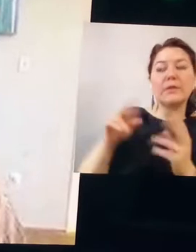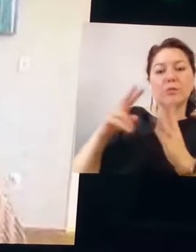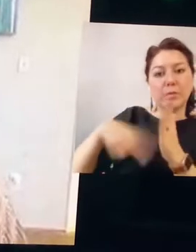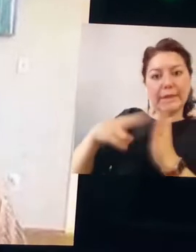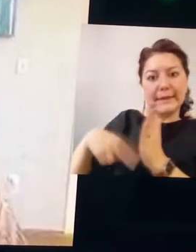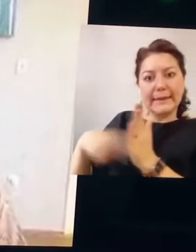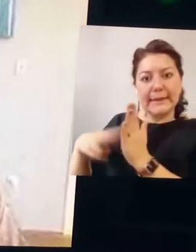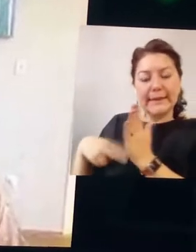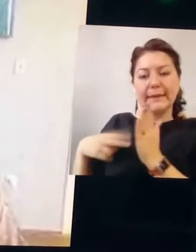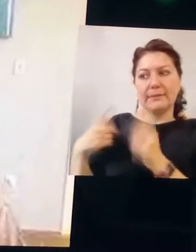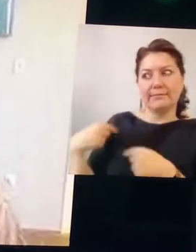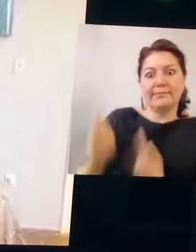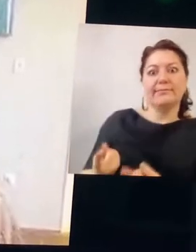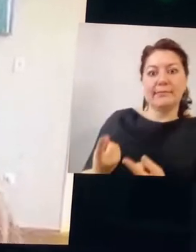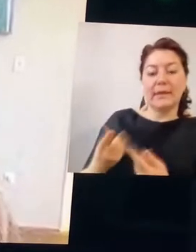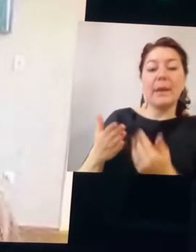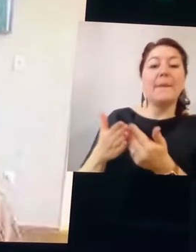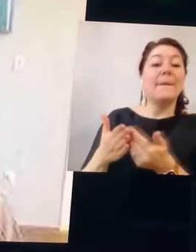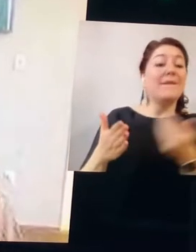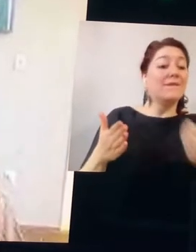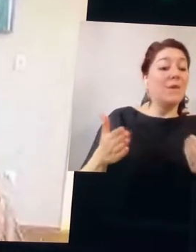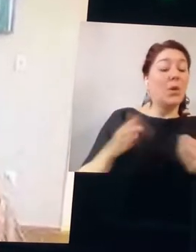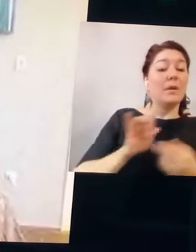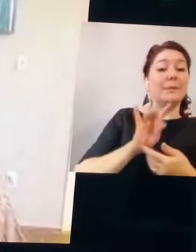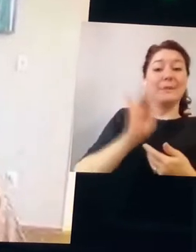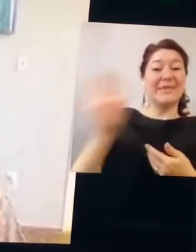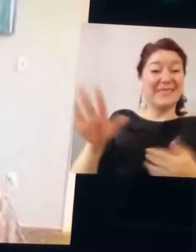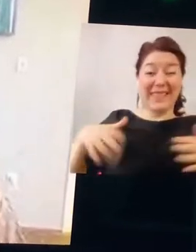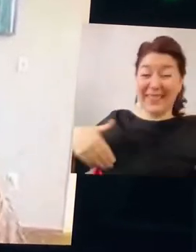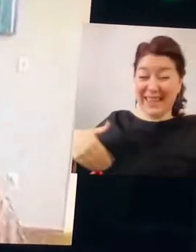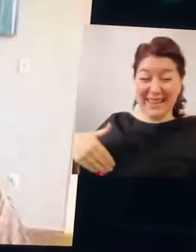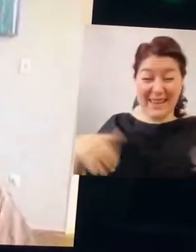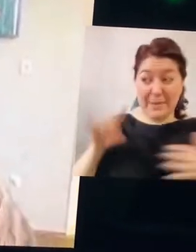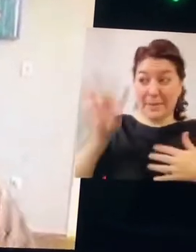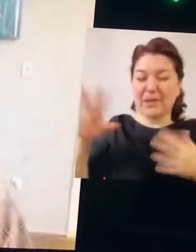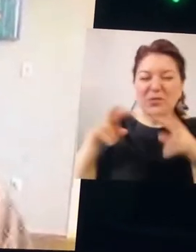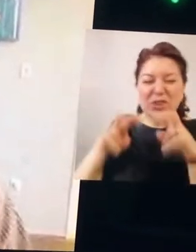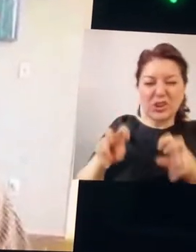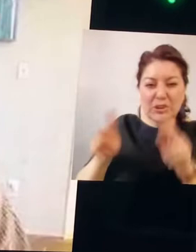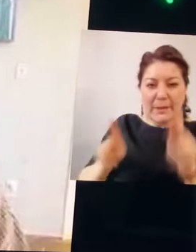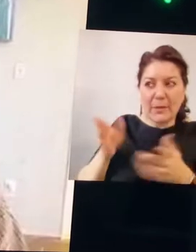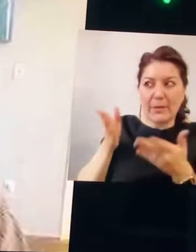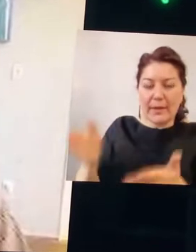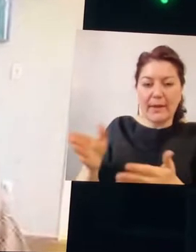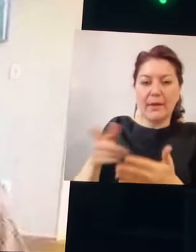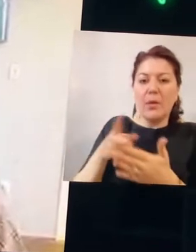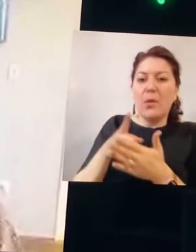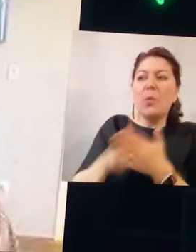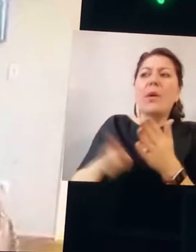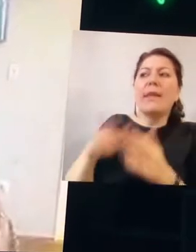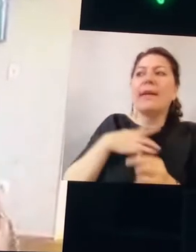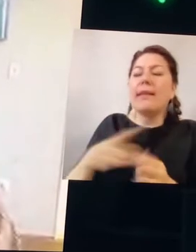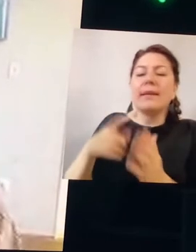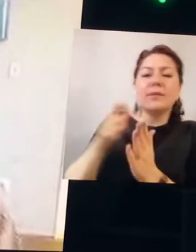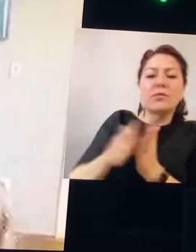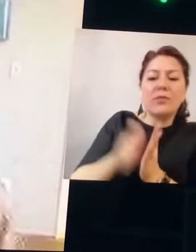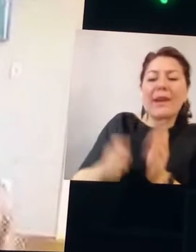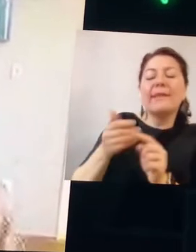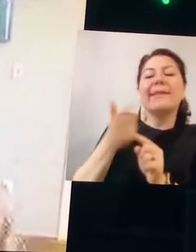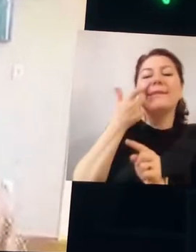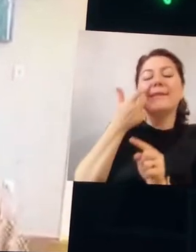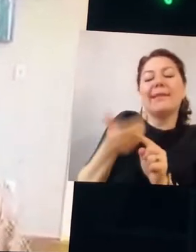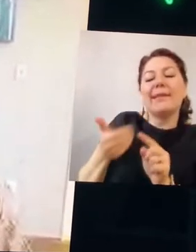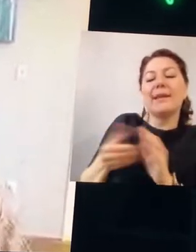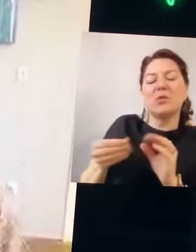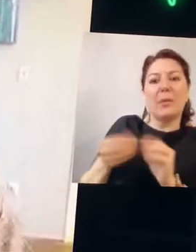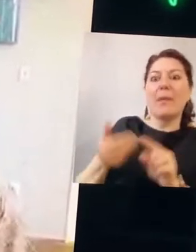Before you even start to pitch, research all of them. What do they write about? Not just their last story, but, you know, go back months